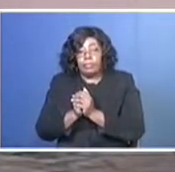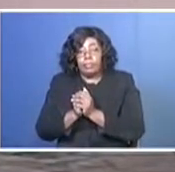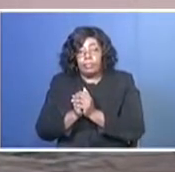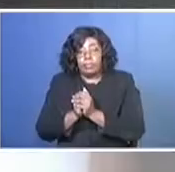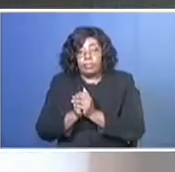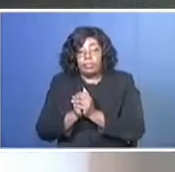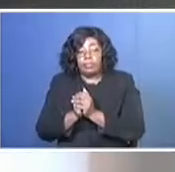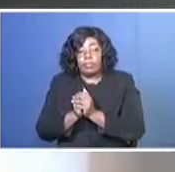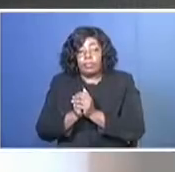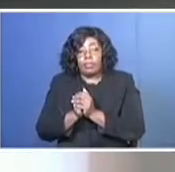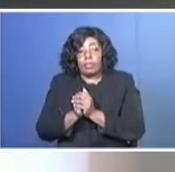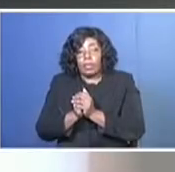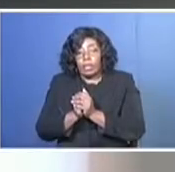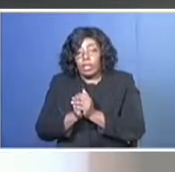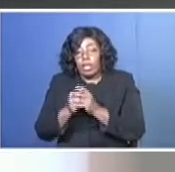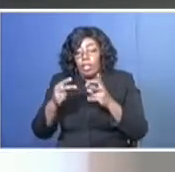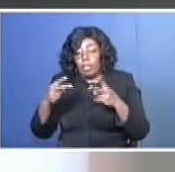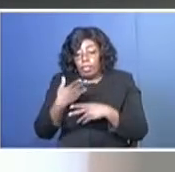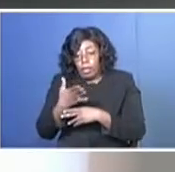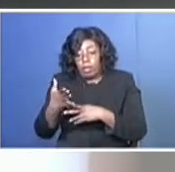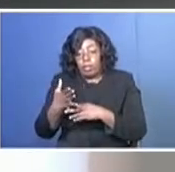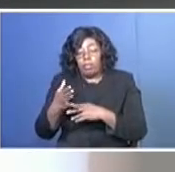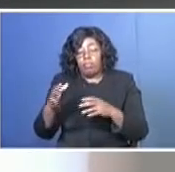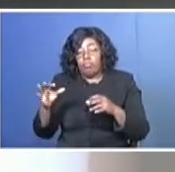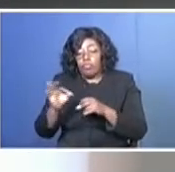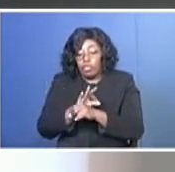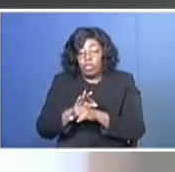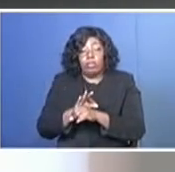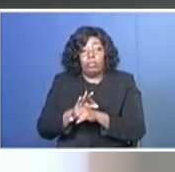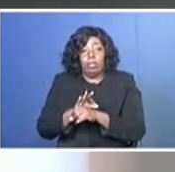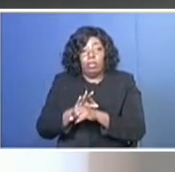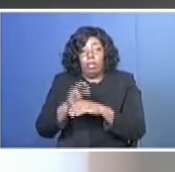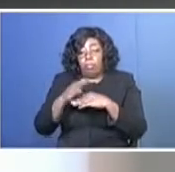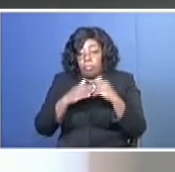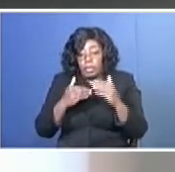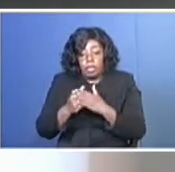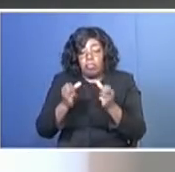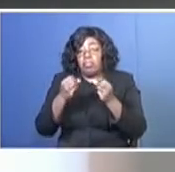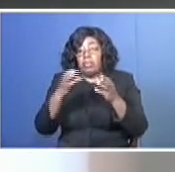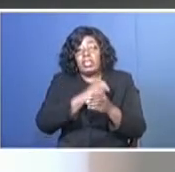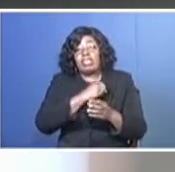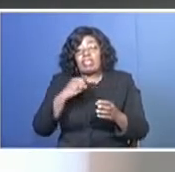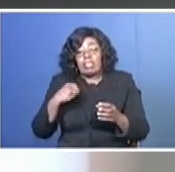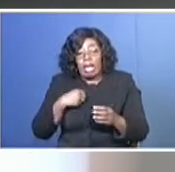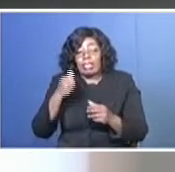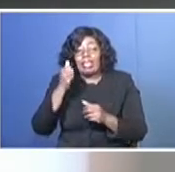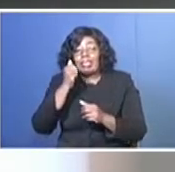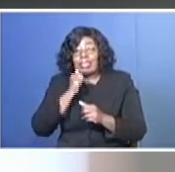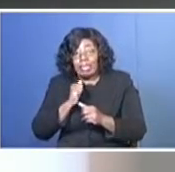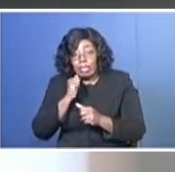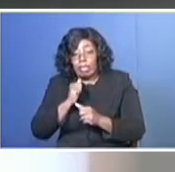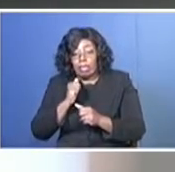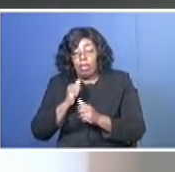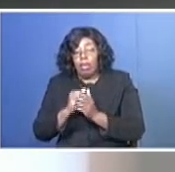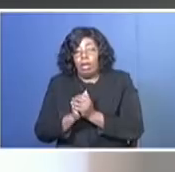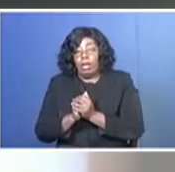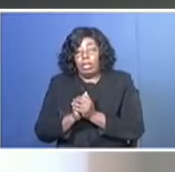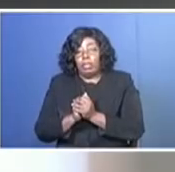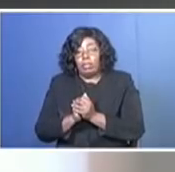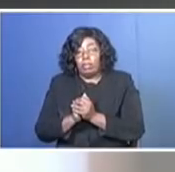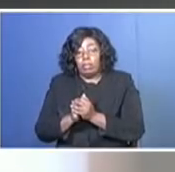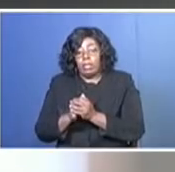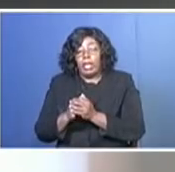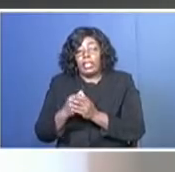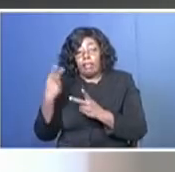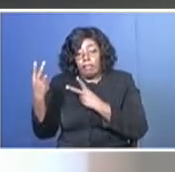It is a compact building with lots of staff and on a daily basis that is visited by members of the public and